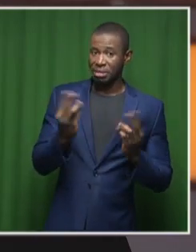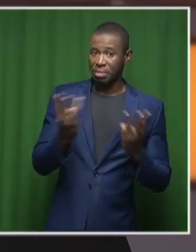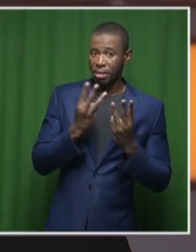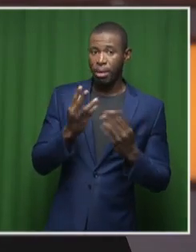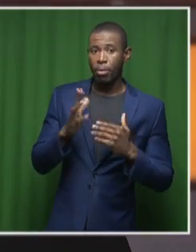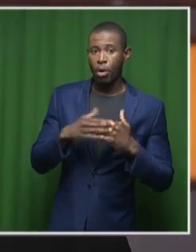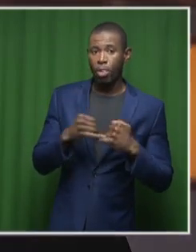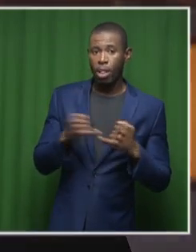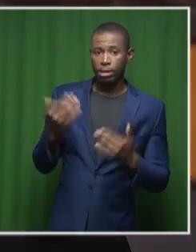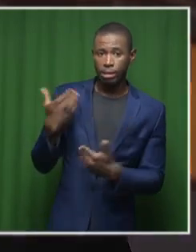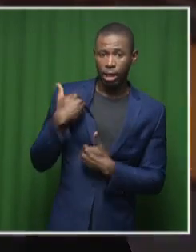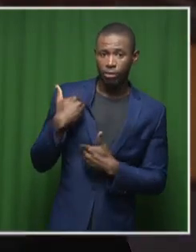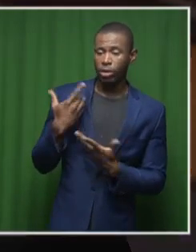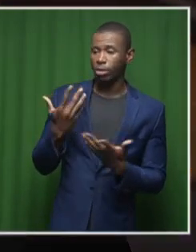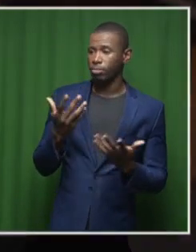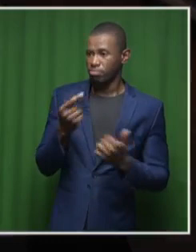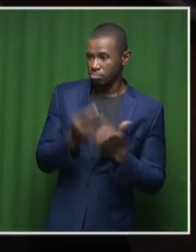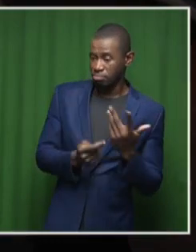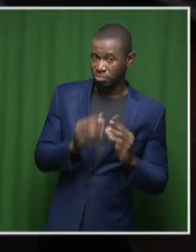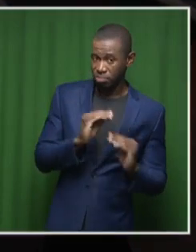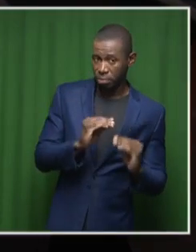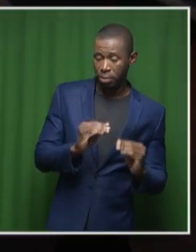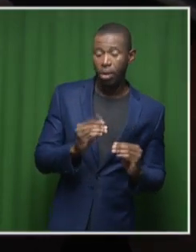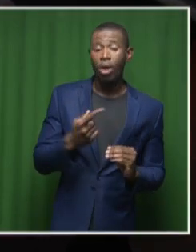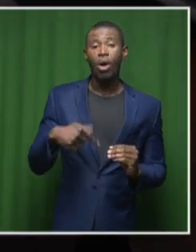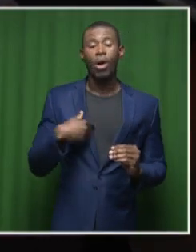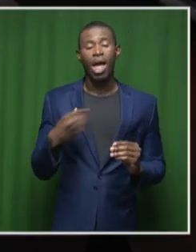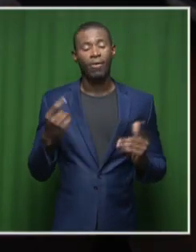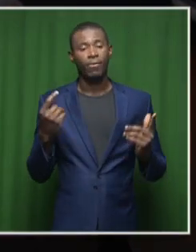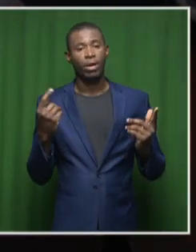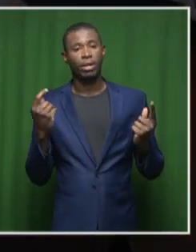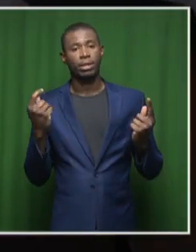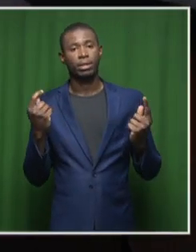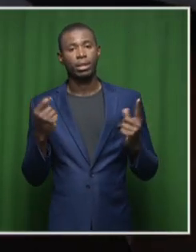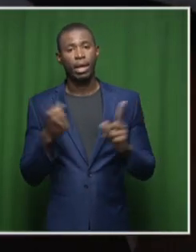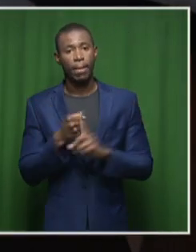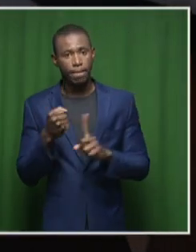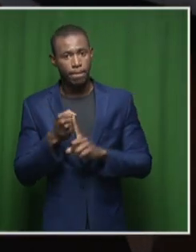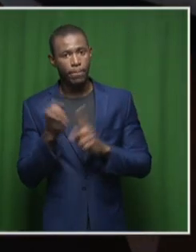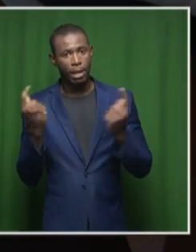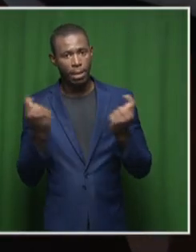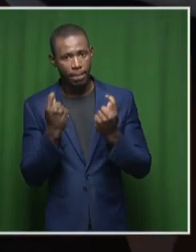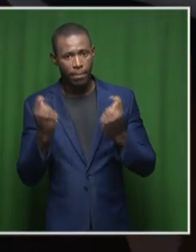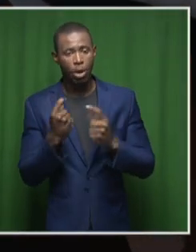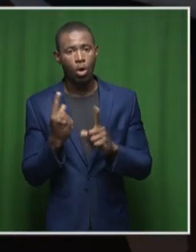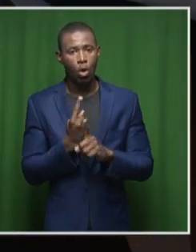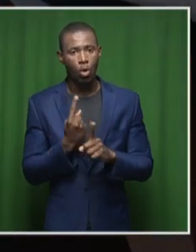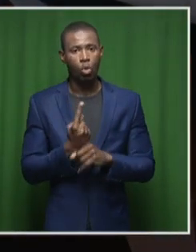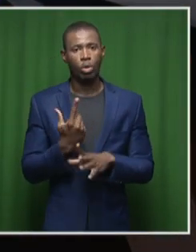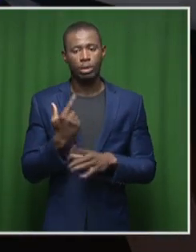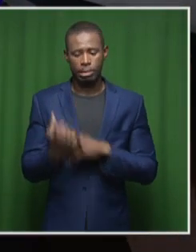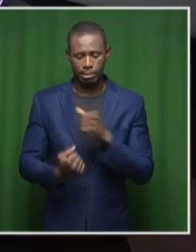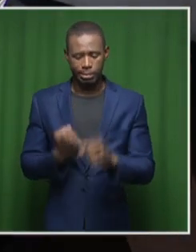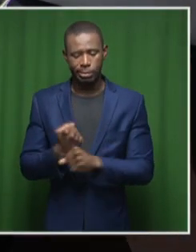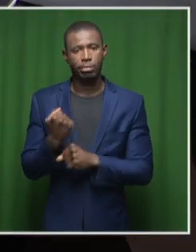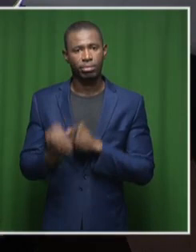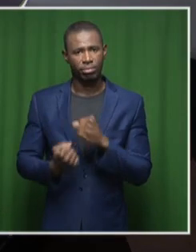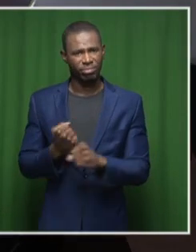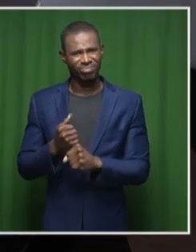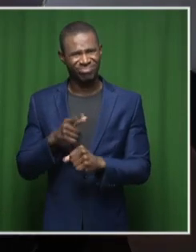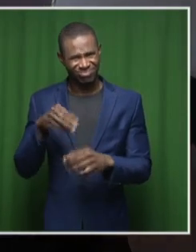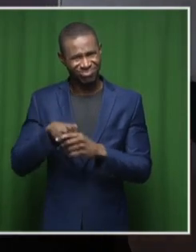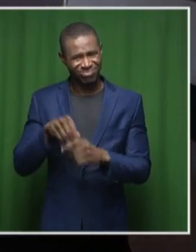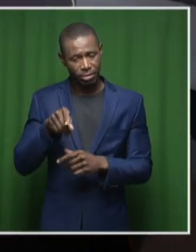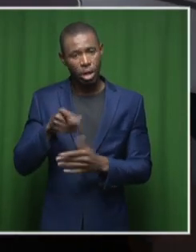we've got campaigns. We launch campaigns annually through education content on the platform. So Learn